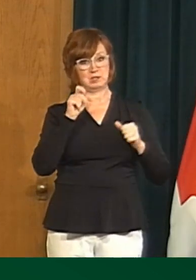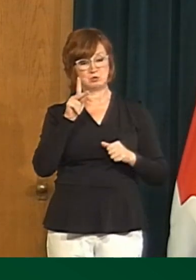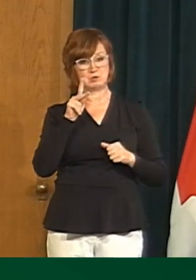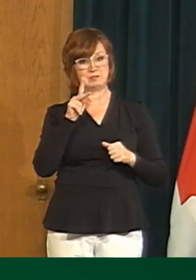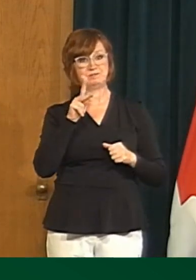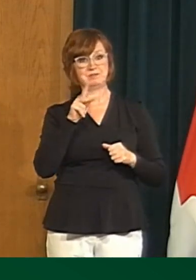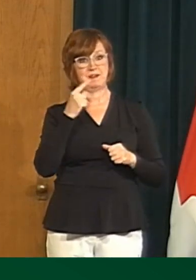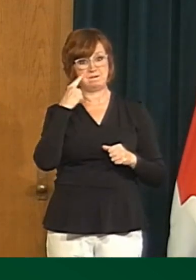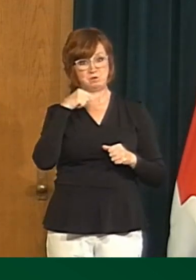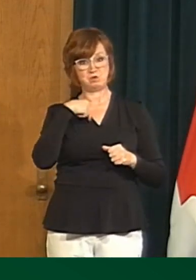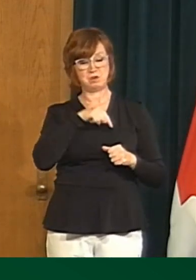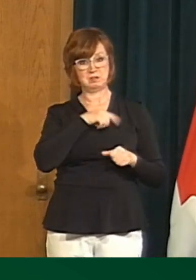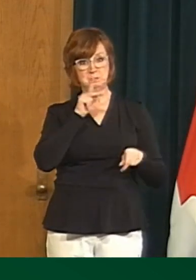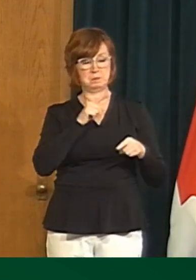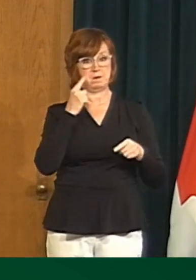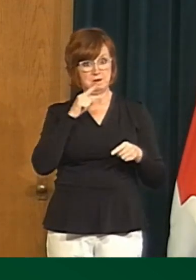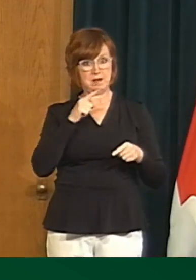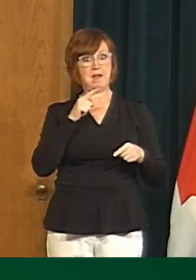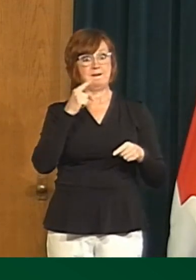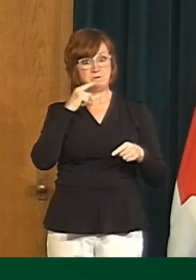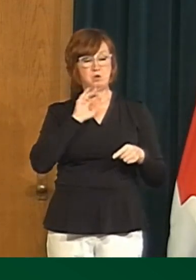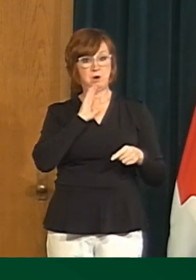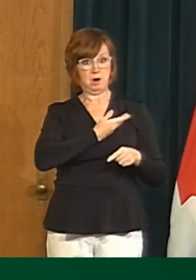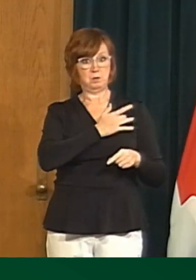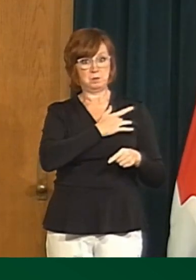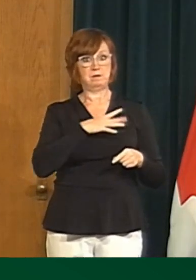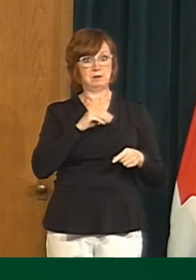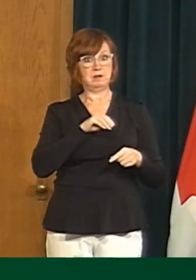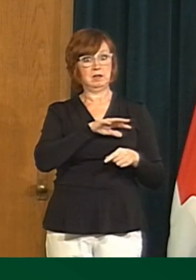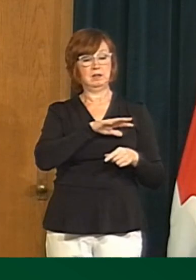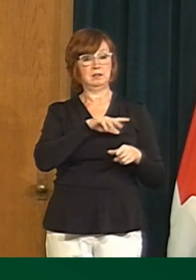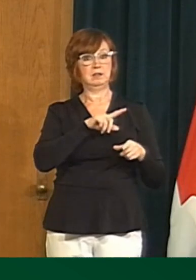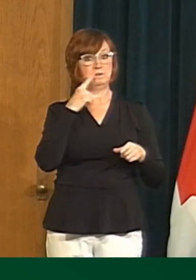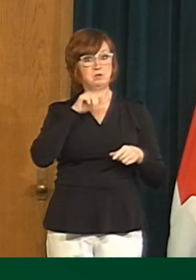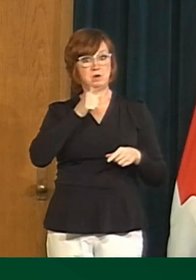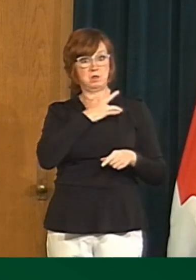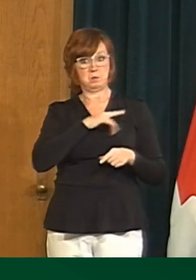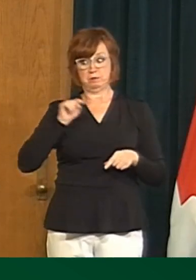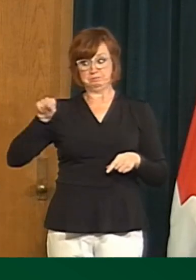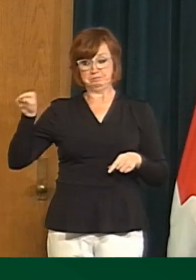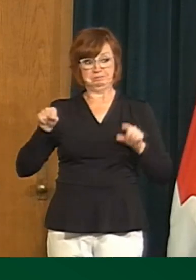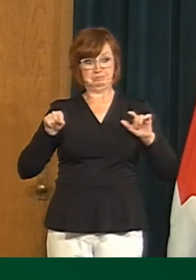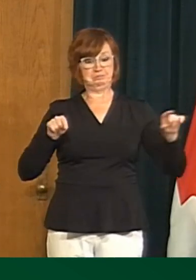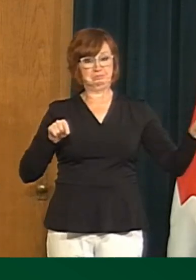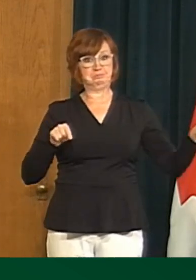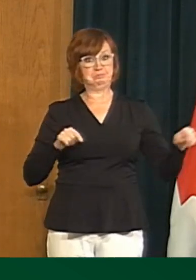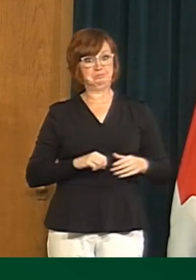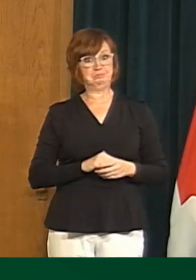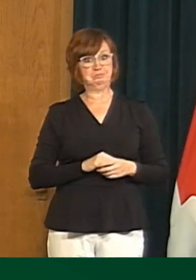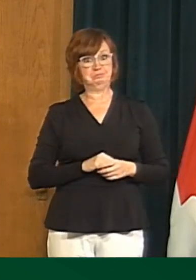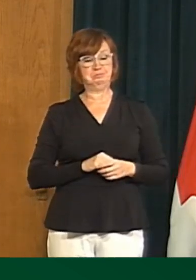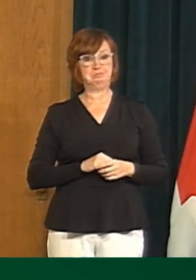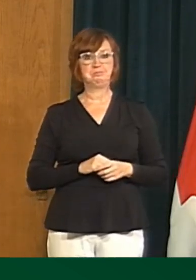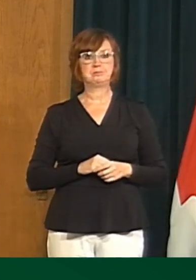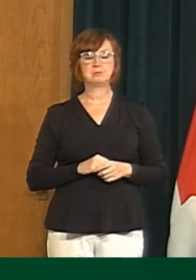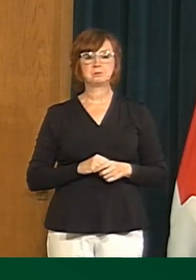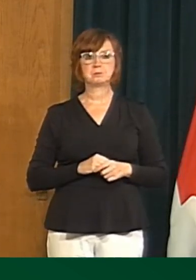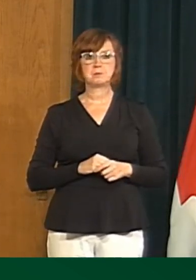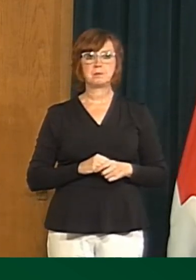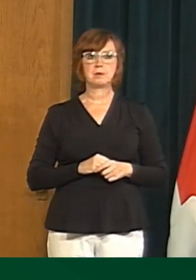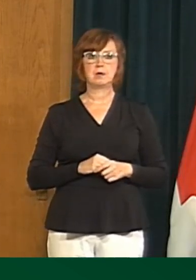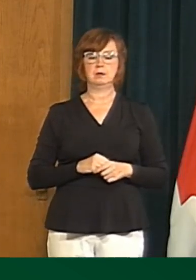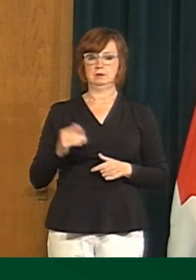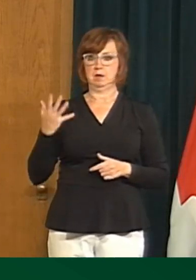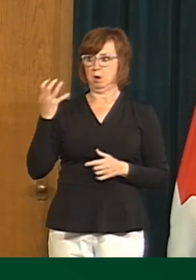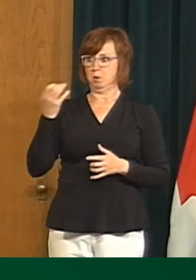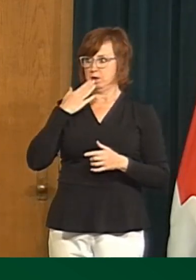as other Canadians. And I would take this opportunity to publicly thank the federal government for their